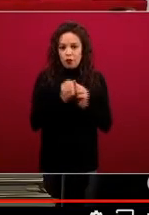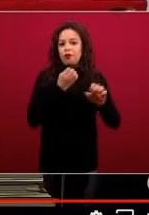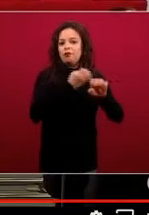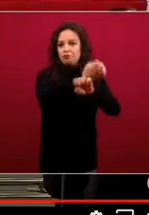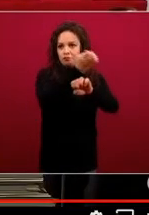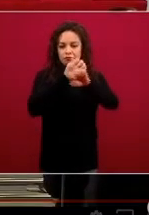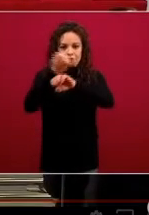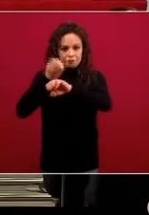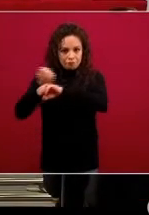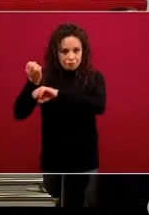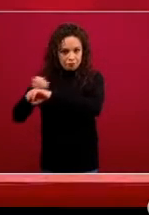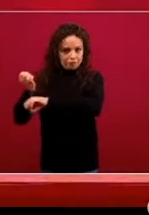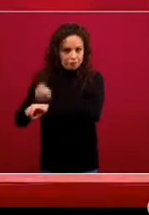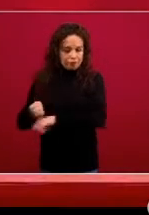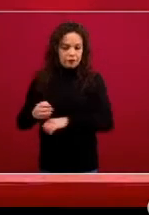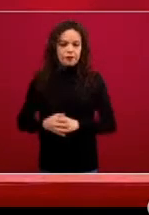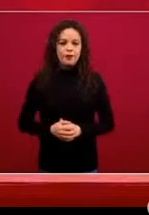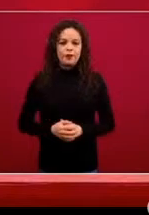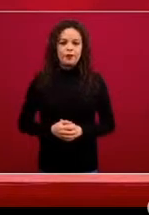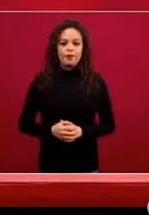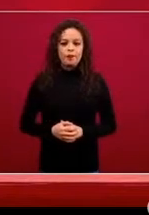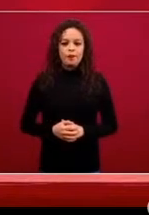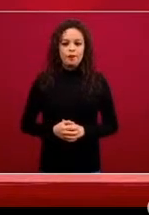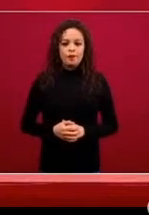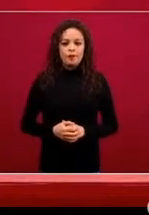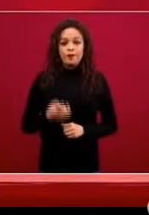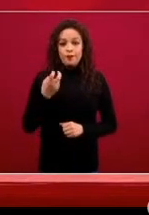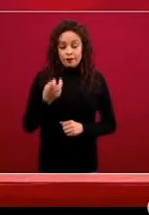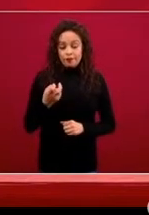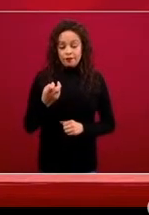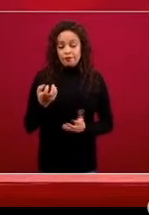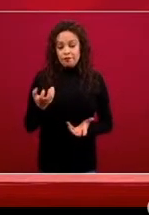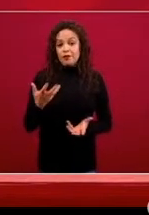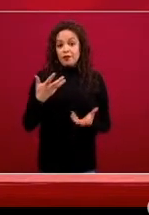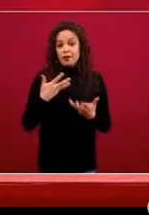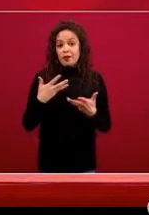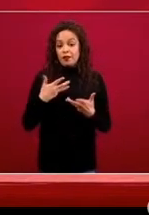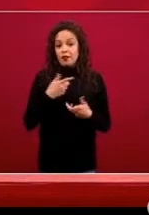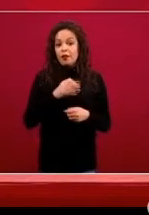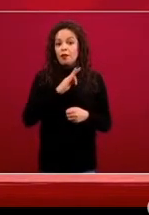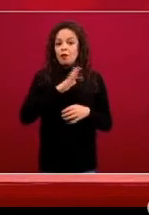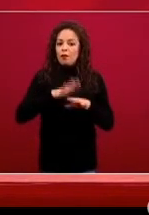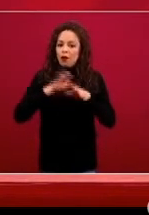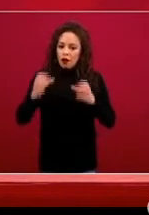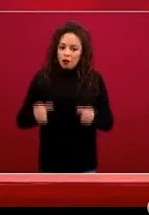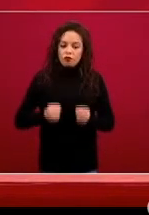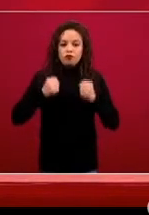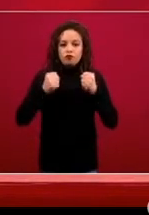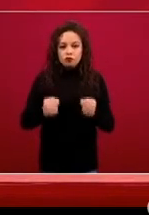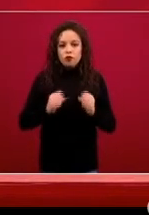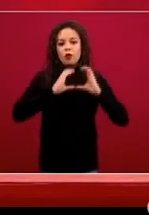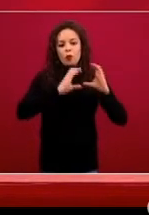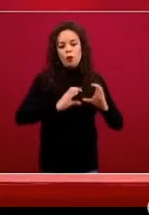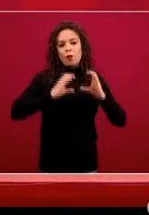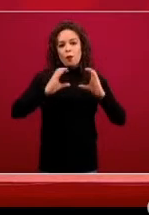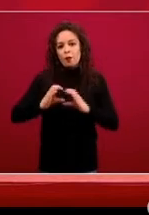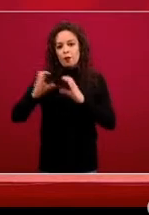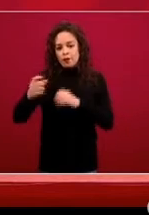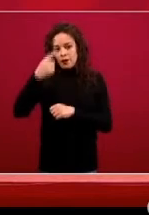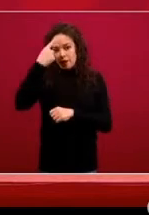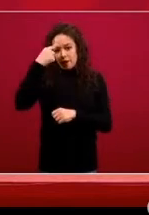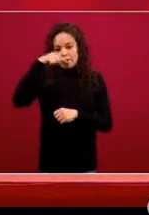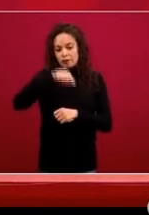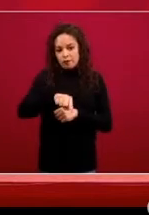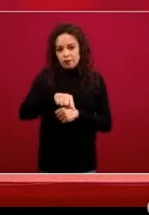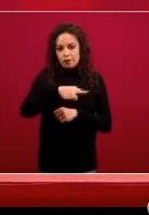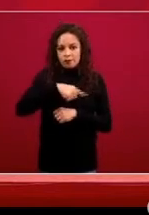color variations is to be able to analyze and to reinforce the actions that we are adopting as